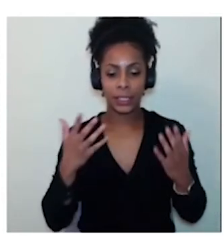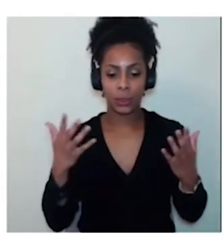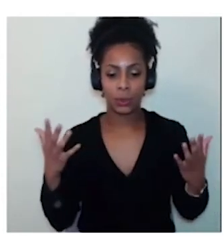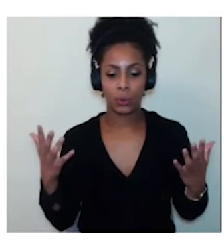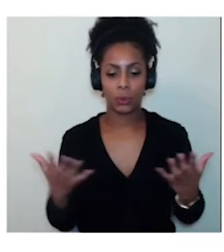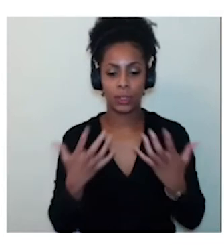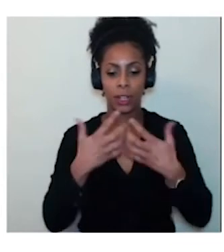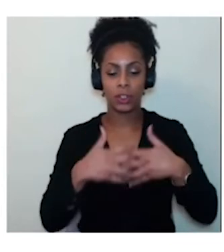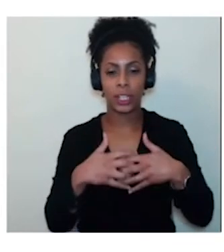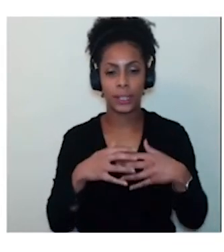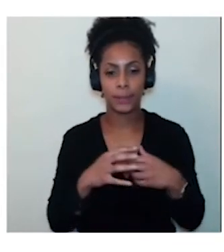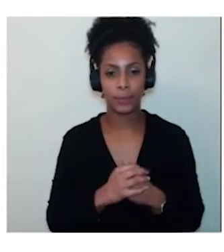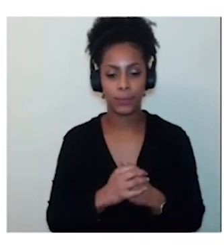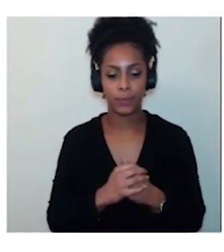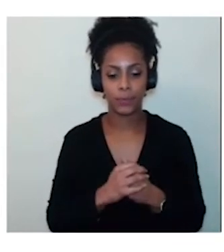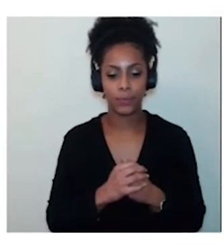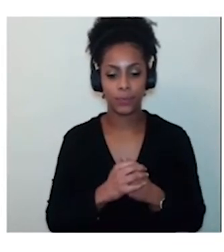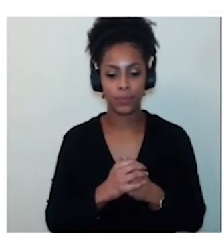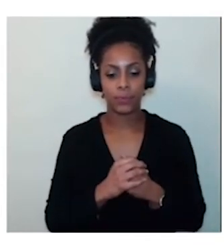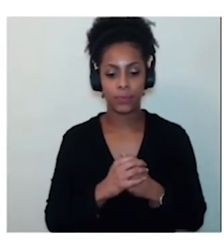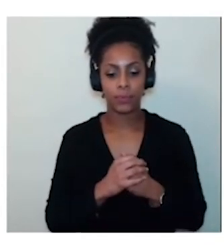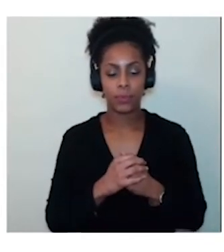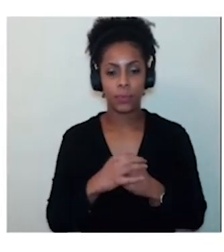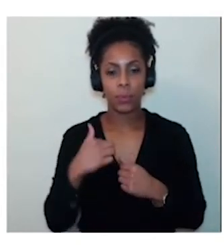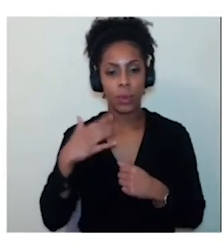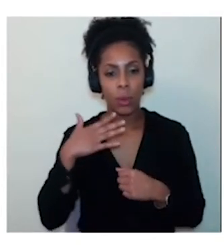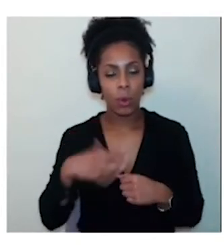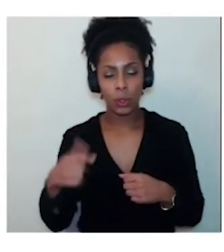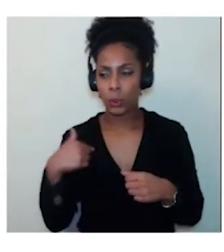people, and contribute to supporting health and safety.